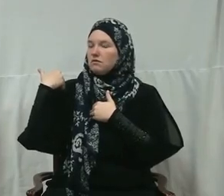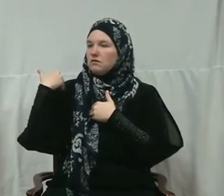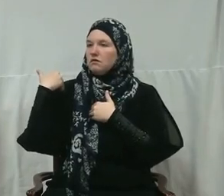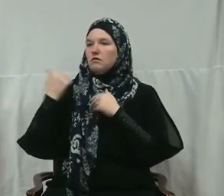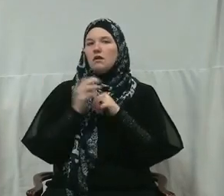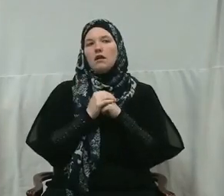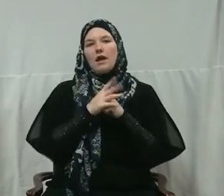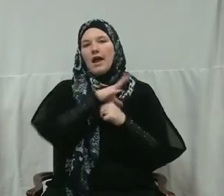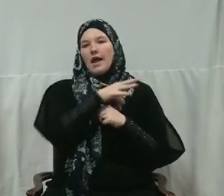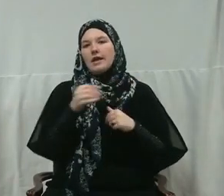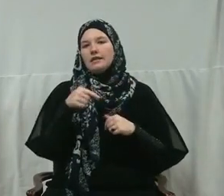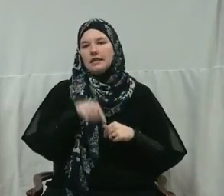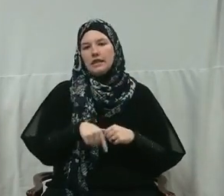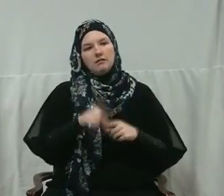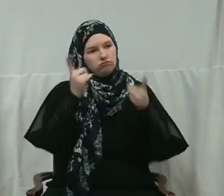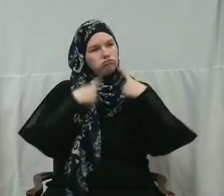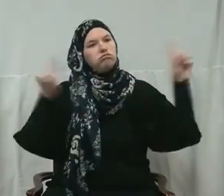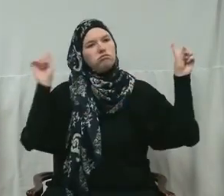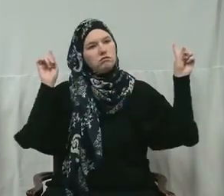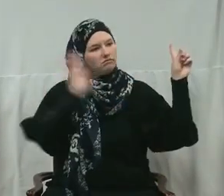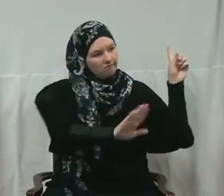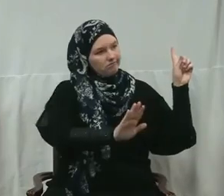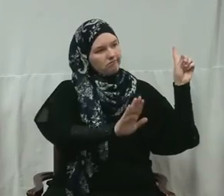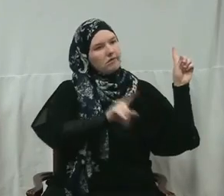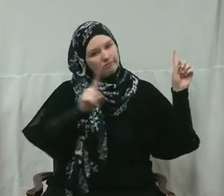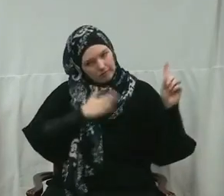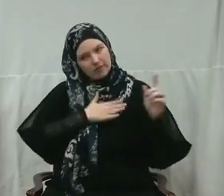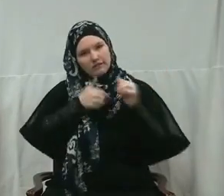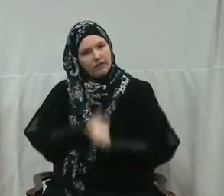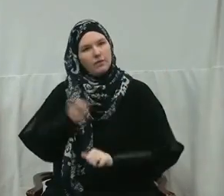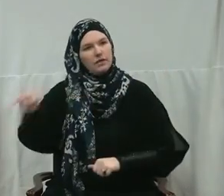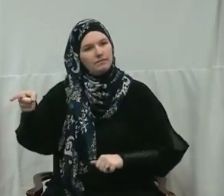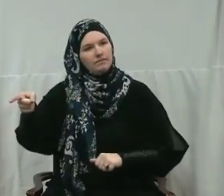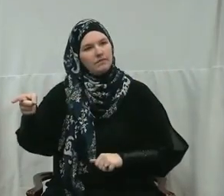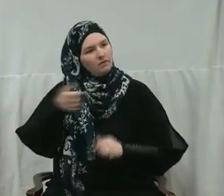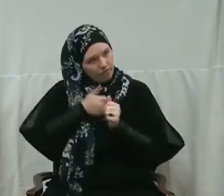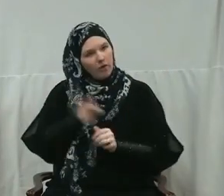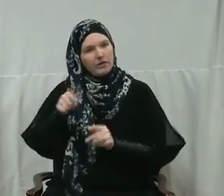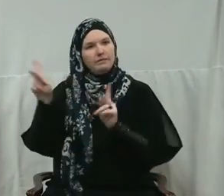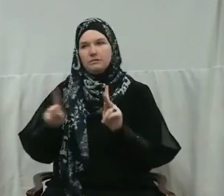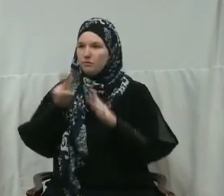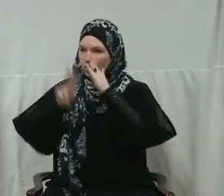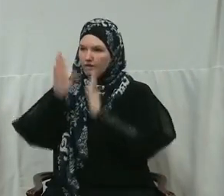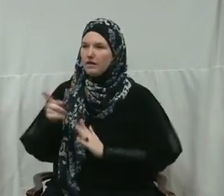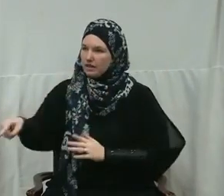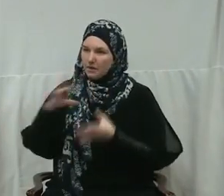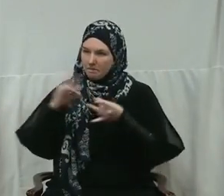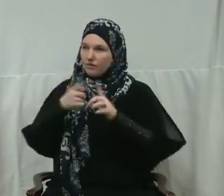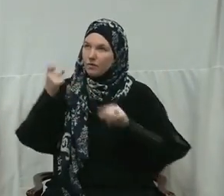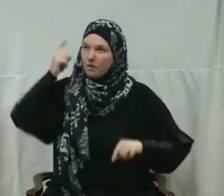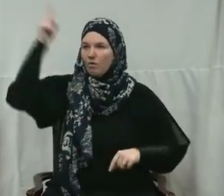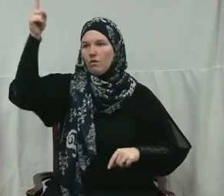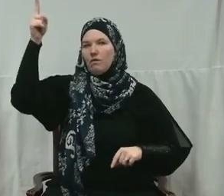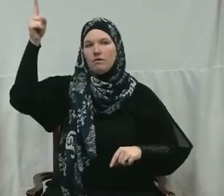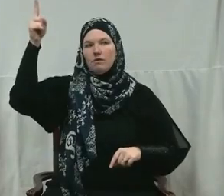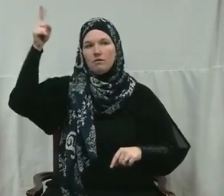to declare his position, saying to them, follow these people, they are messengers of Allah.